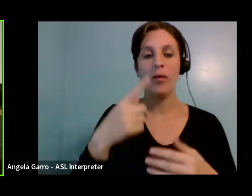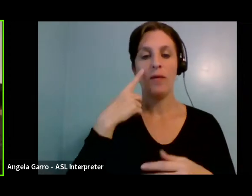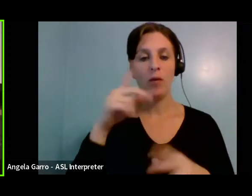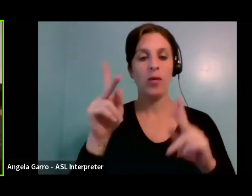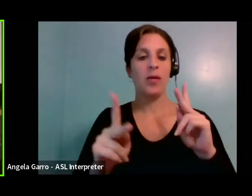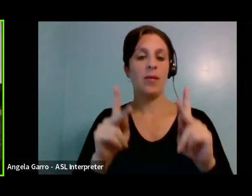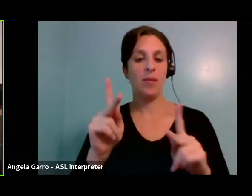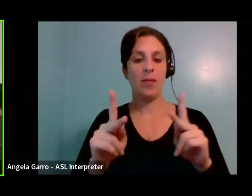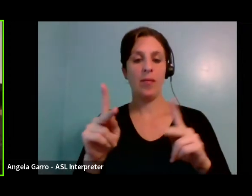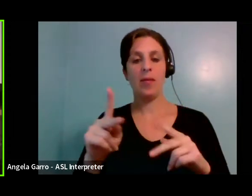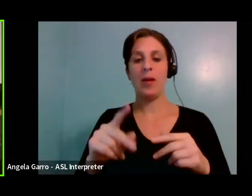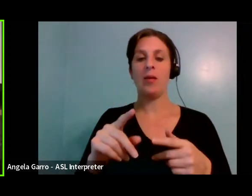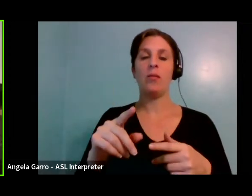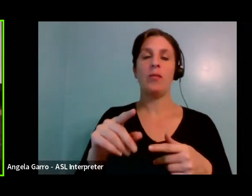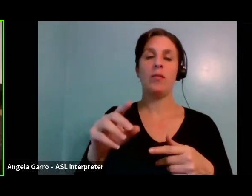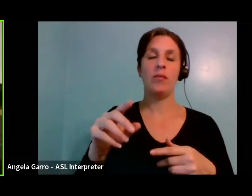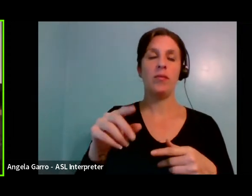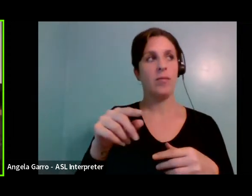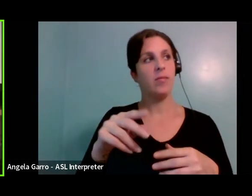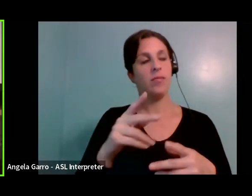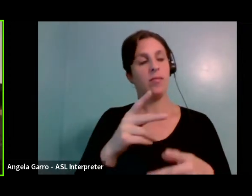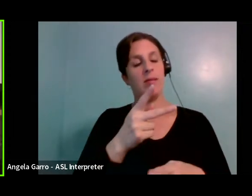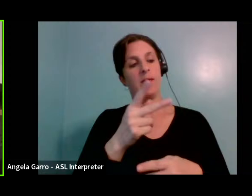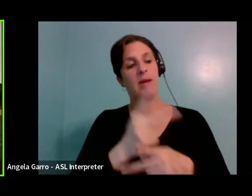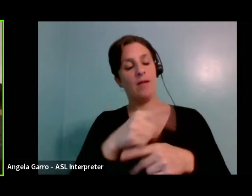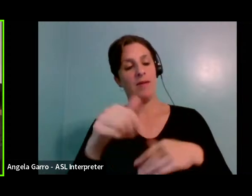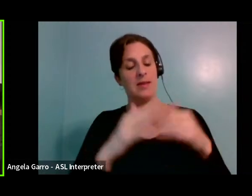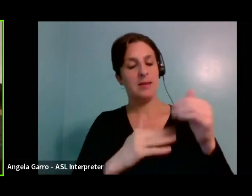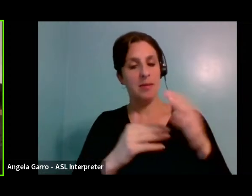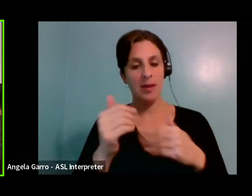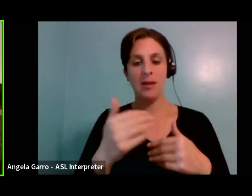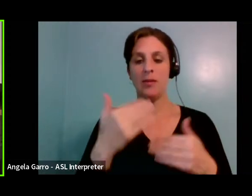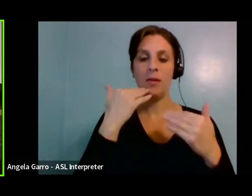also taken care of. Thank you very much.